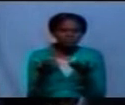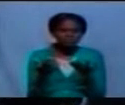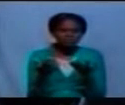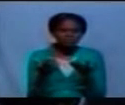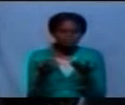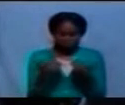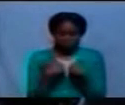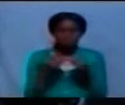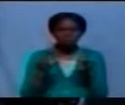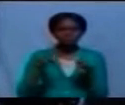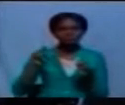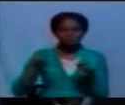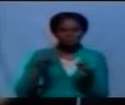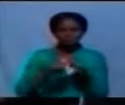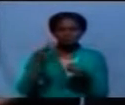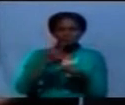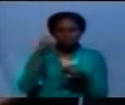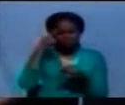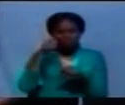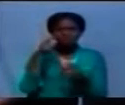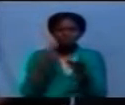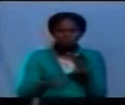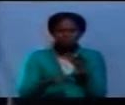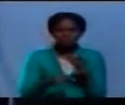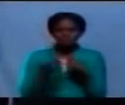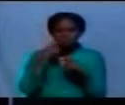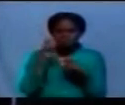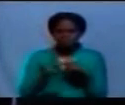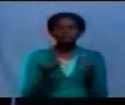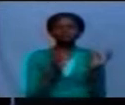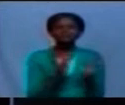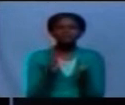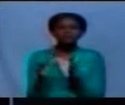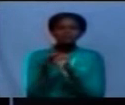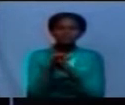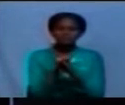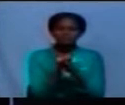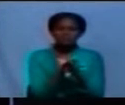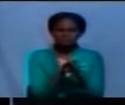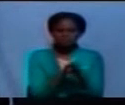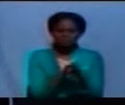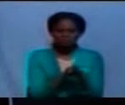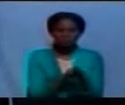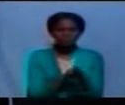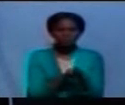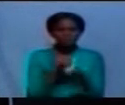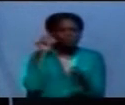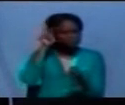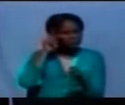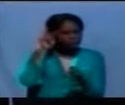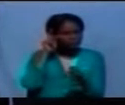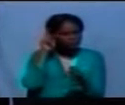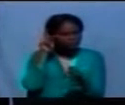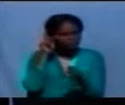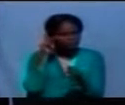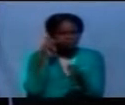There's no need to spend for the sake of spending. You must plan slowly, purposefully,